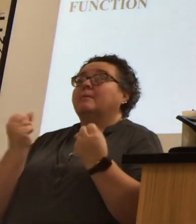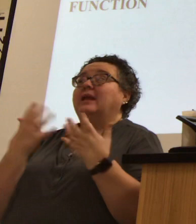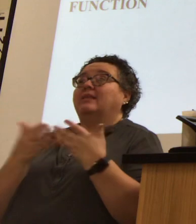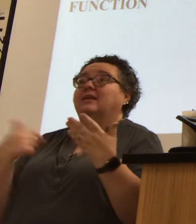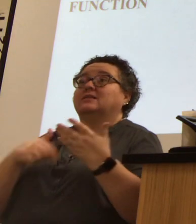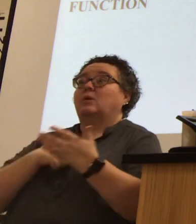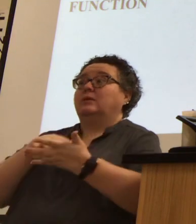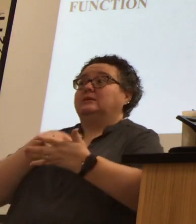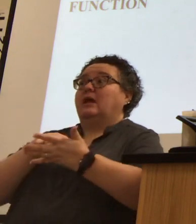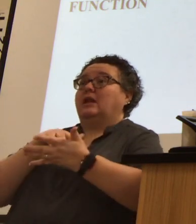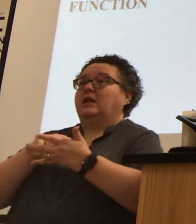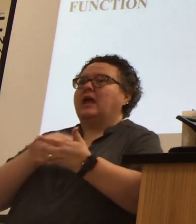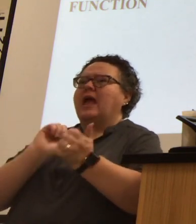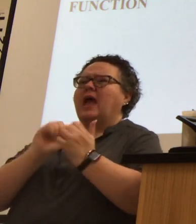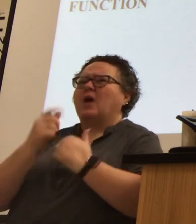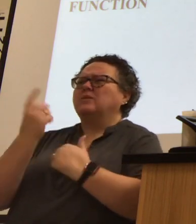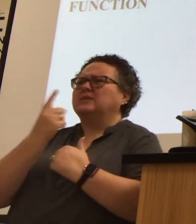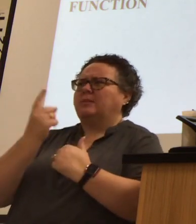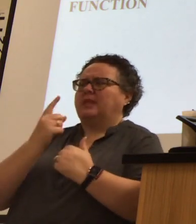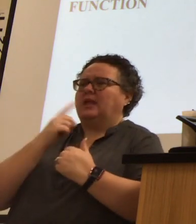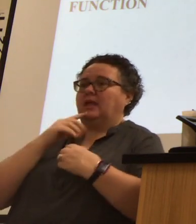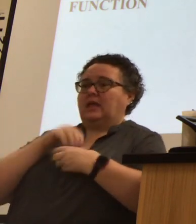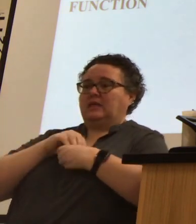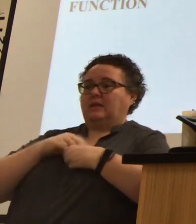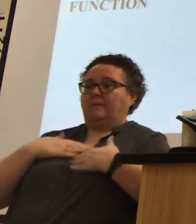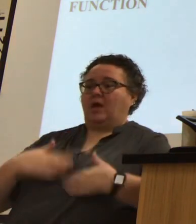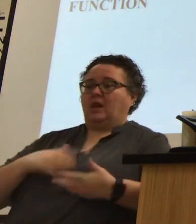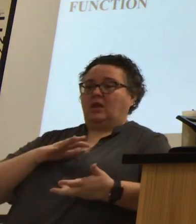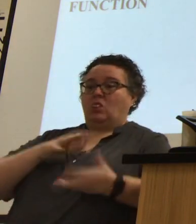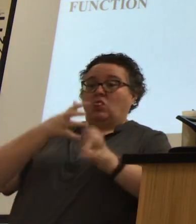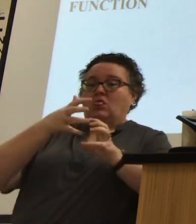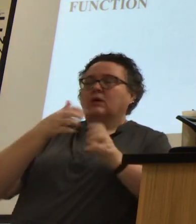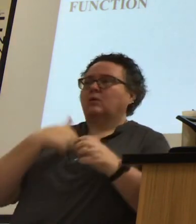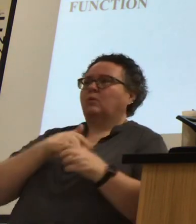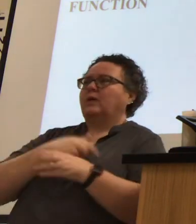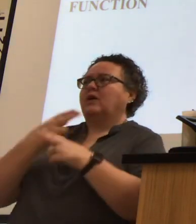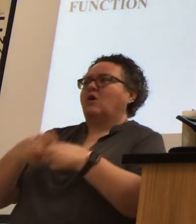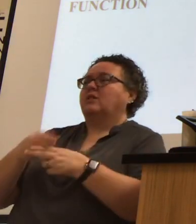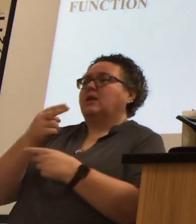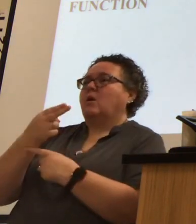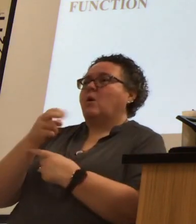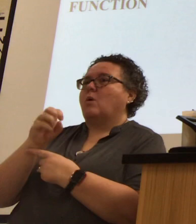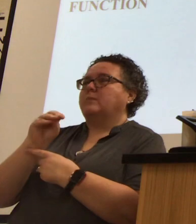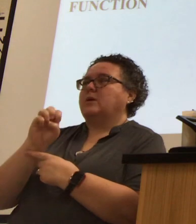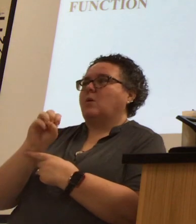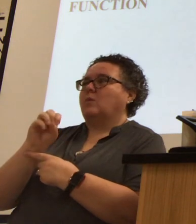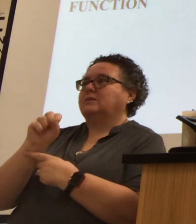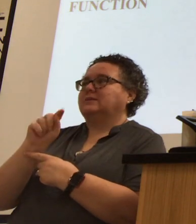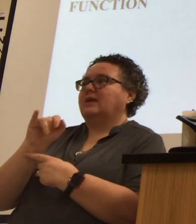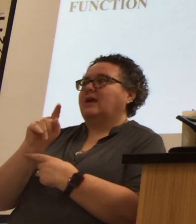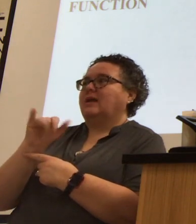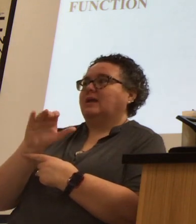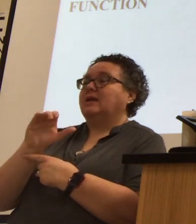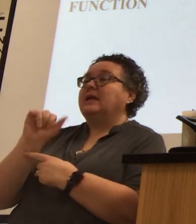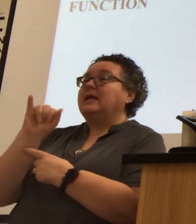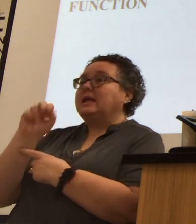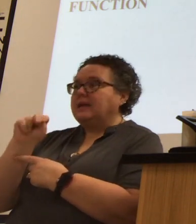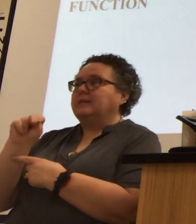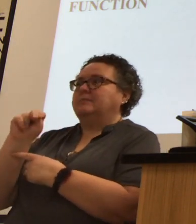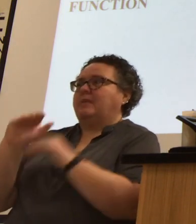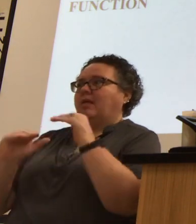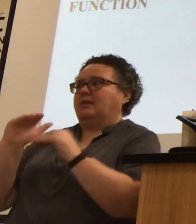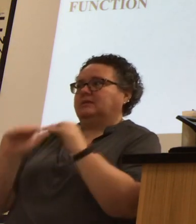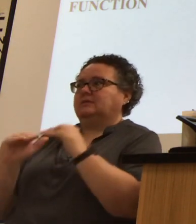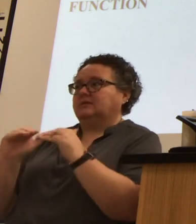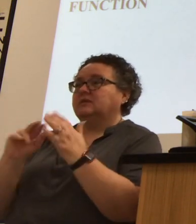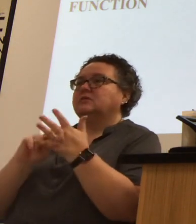study how something gets out of whack. We call it homeostatic imbalance, and the body has a mechanism to self-correct. Now,